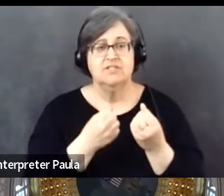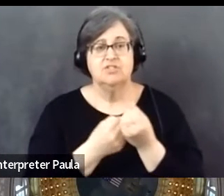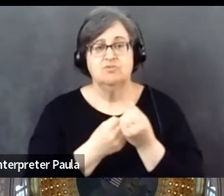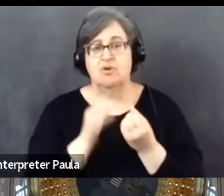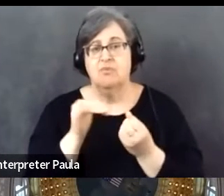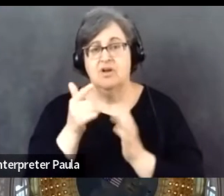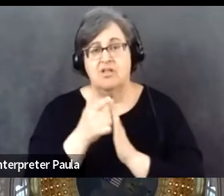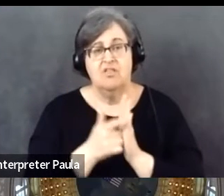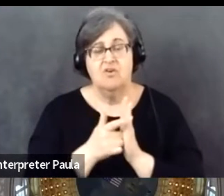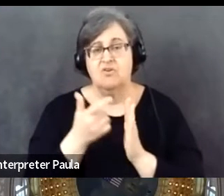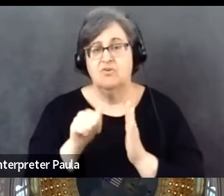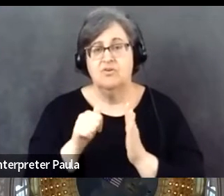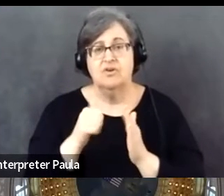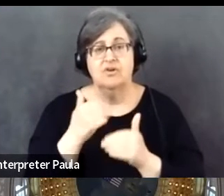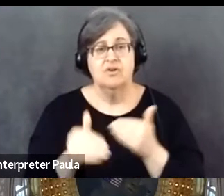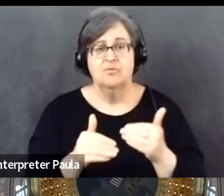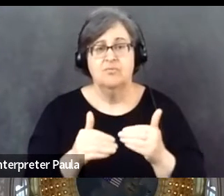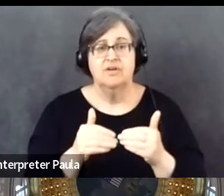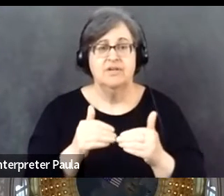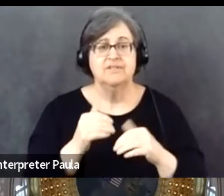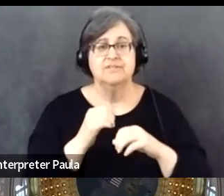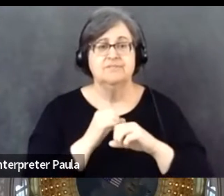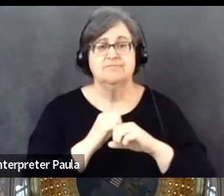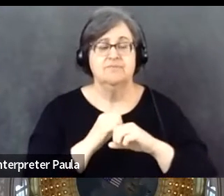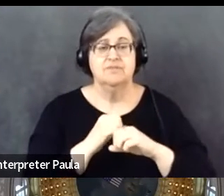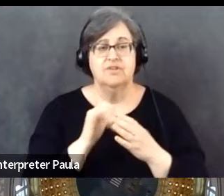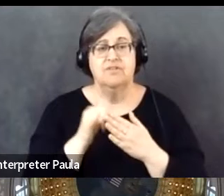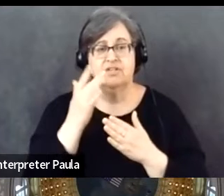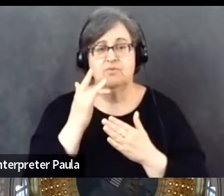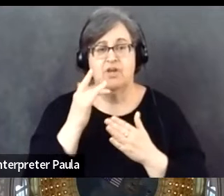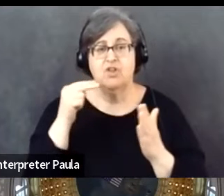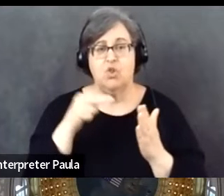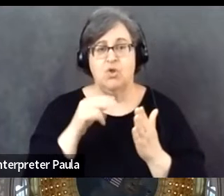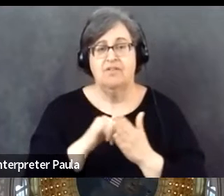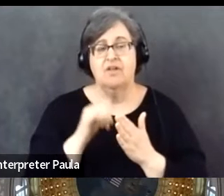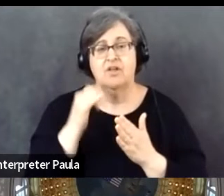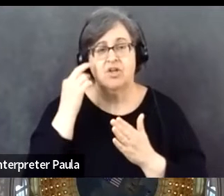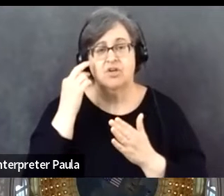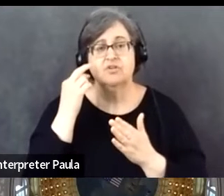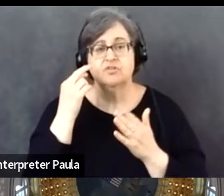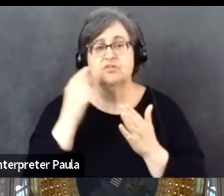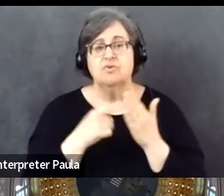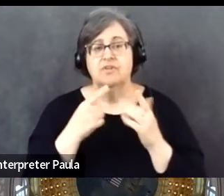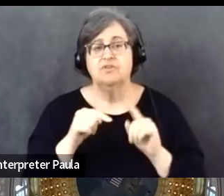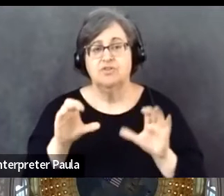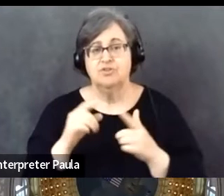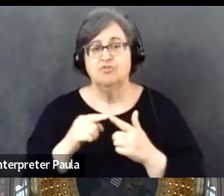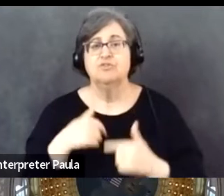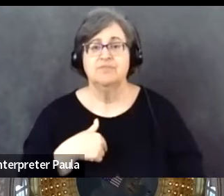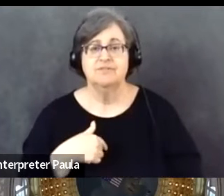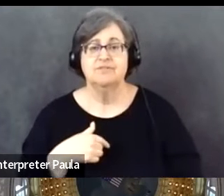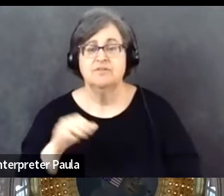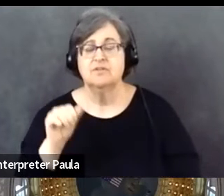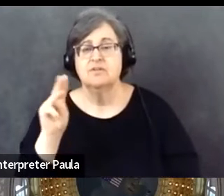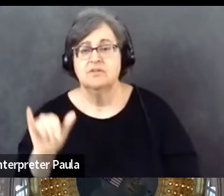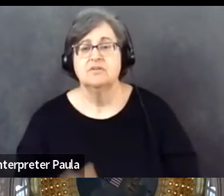law, any procedural safeguards or nothing. And this is why they're electing to go to those. And that's exactly what they tried to do to me. Yeah, I